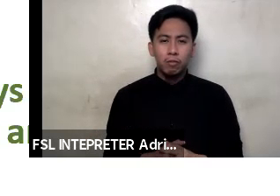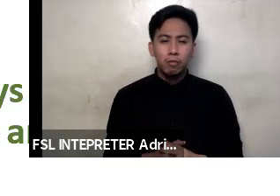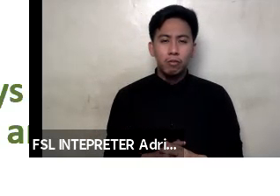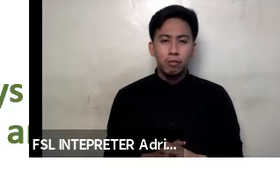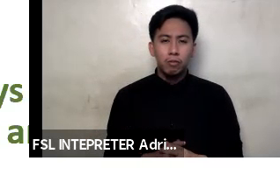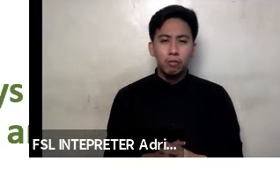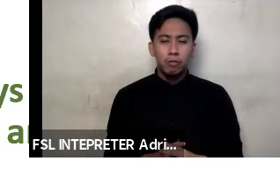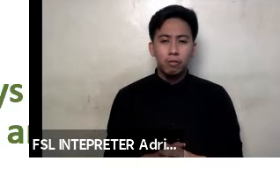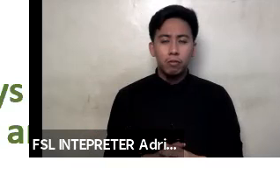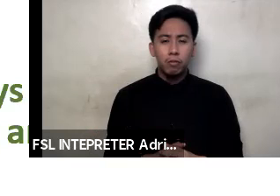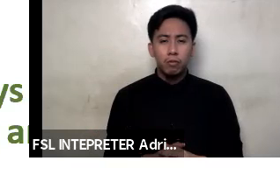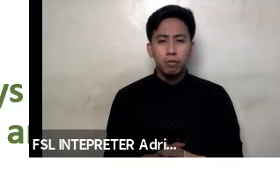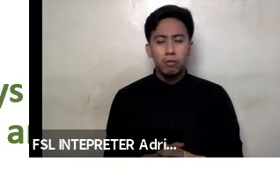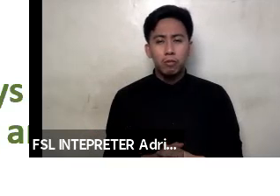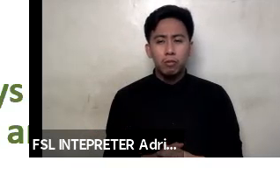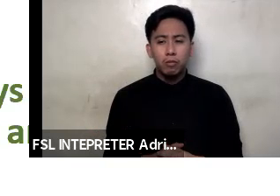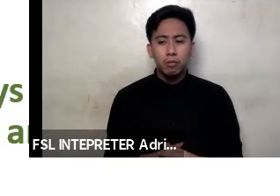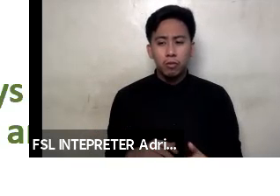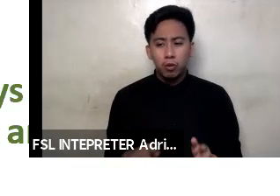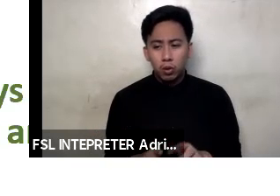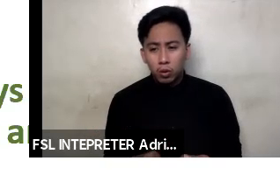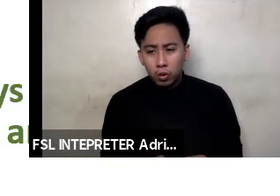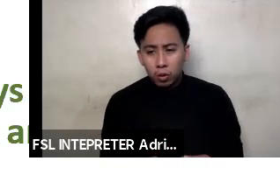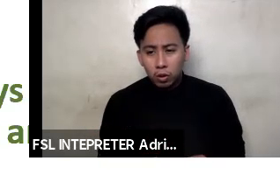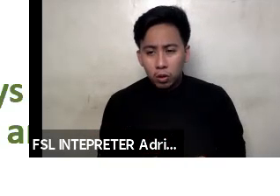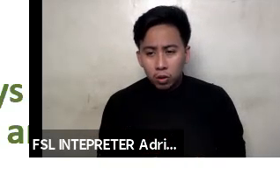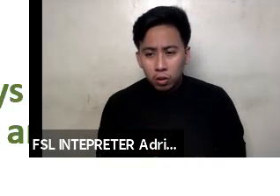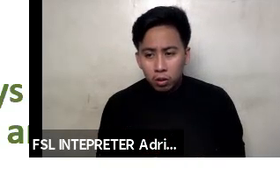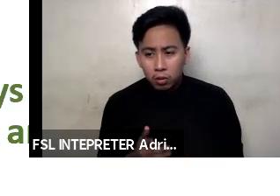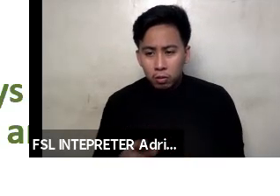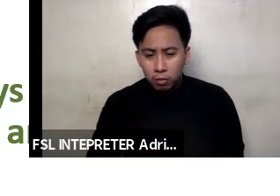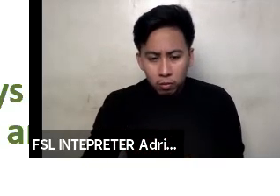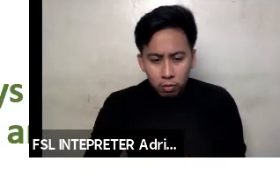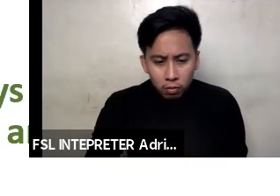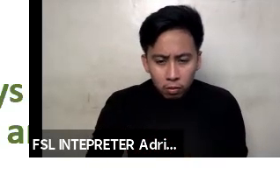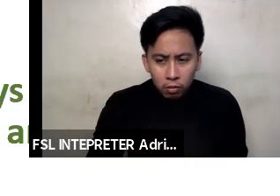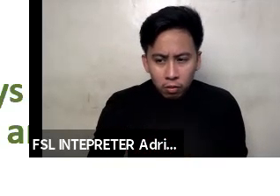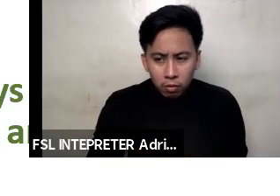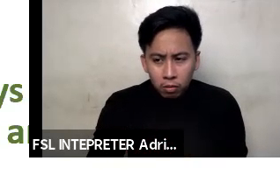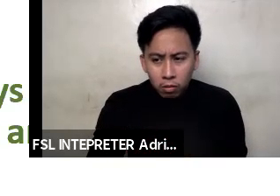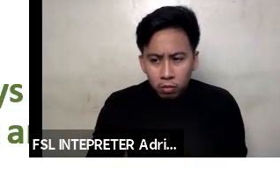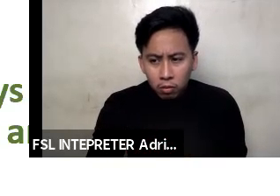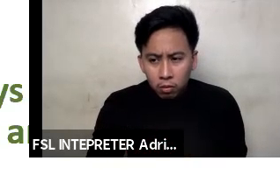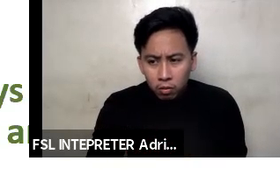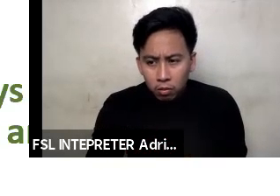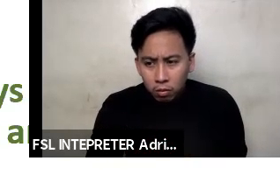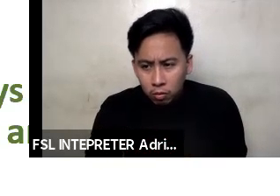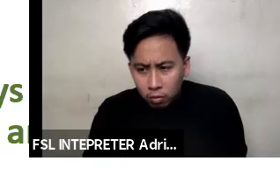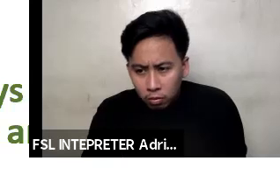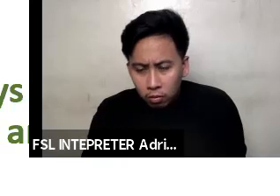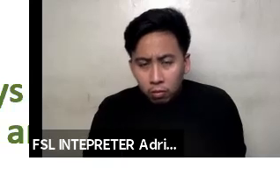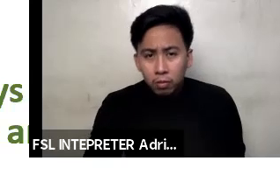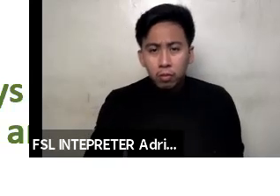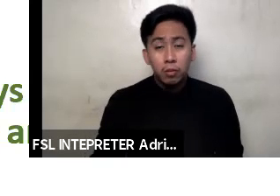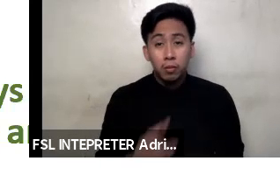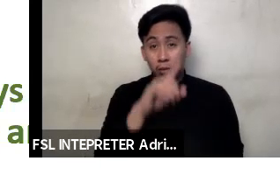most needed, those who are marginalized. And baka kulang din tayo sa monitoring and surveillance. And because of all of those problems,